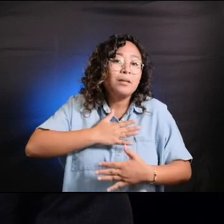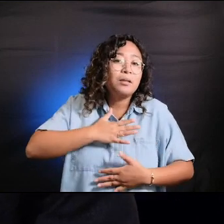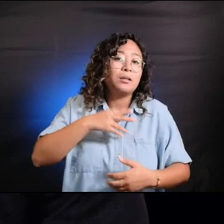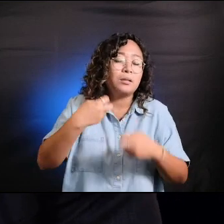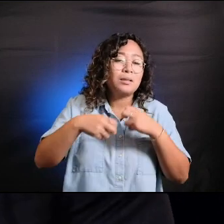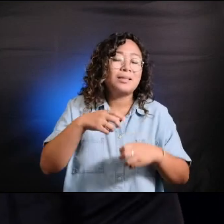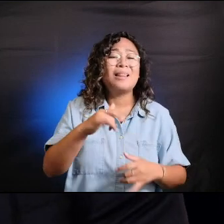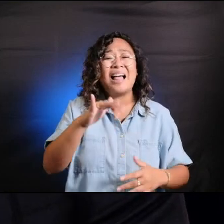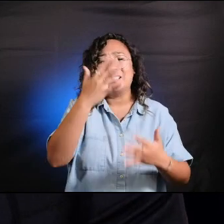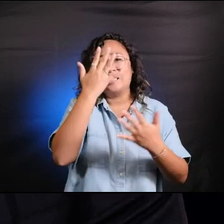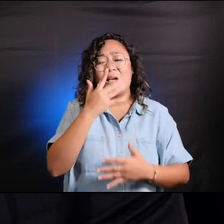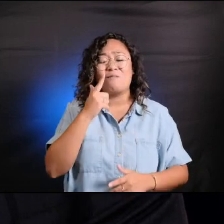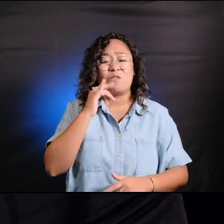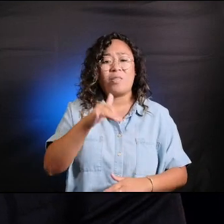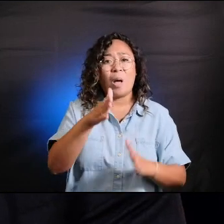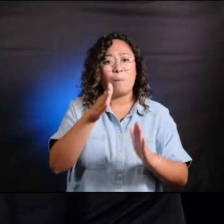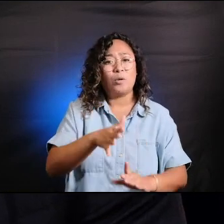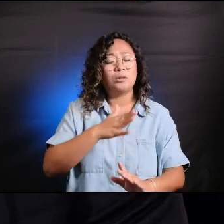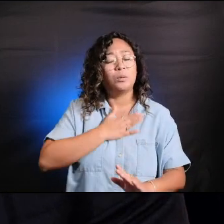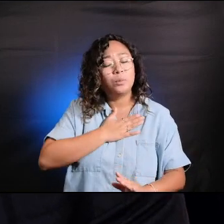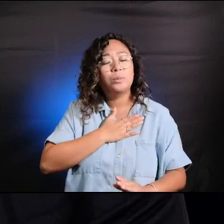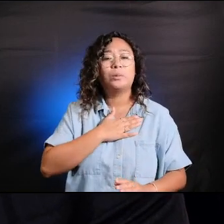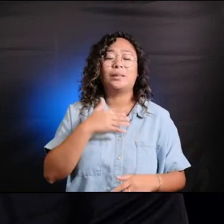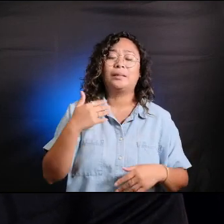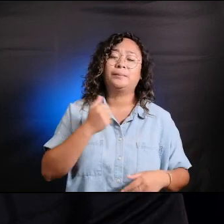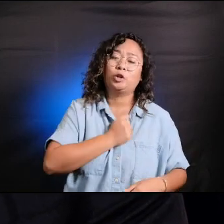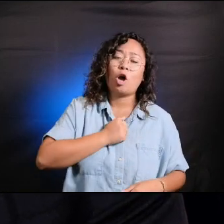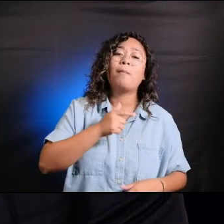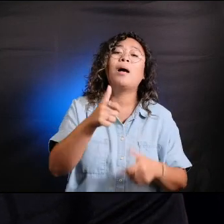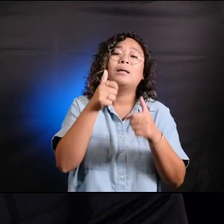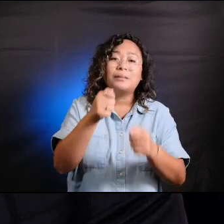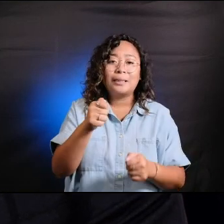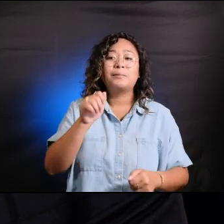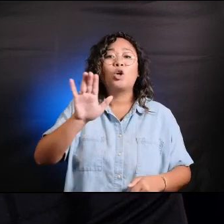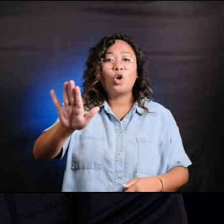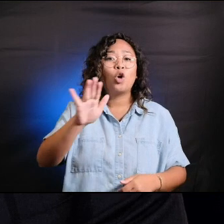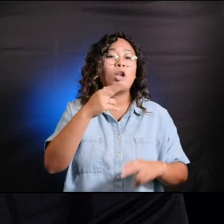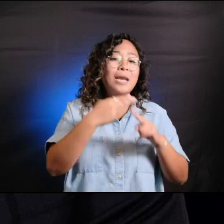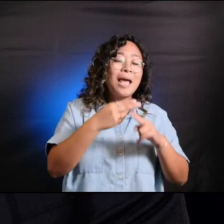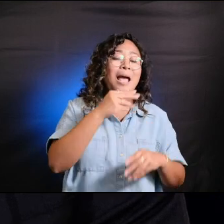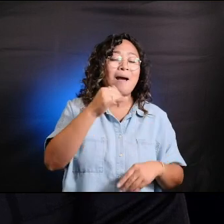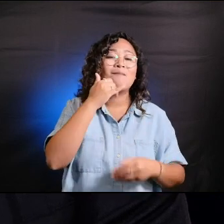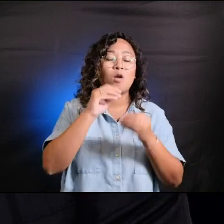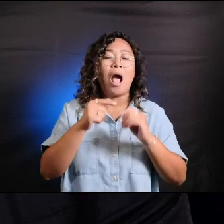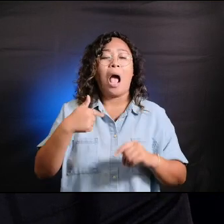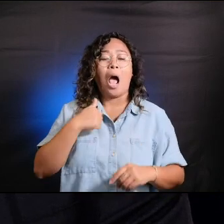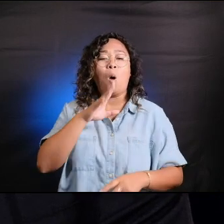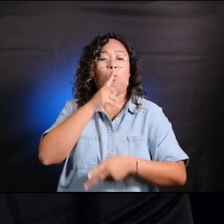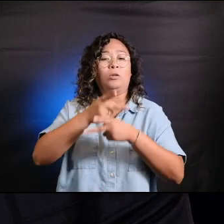unfortunate experience for that young lady, but please text me her number and we'll take care of that for her.